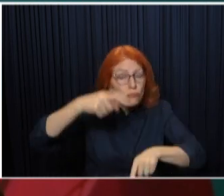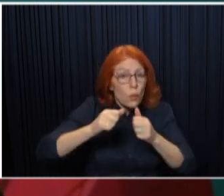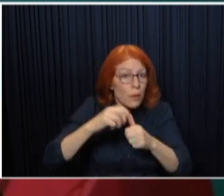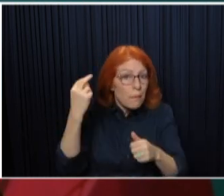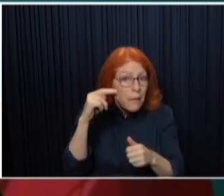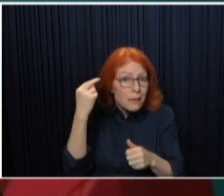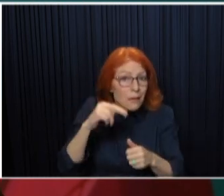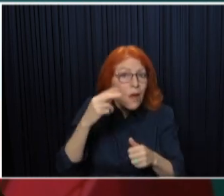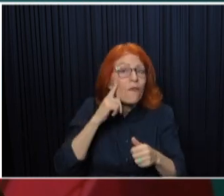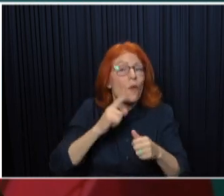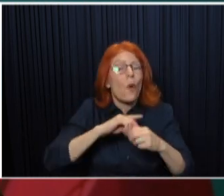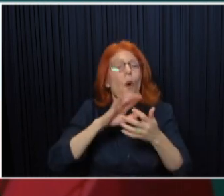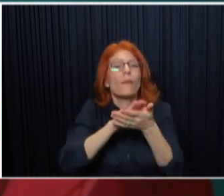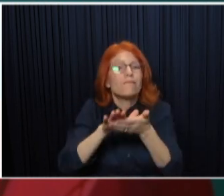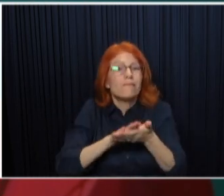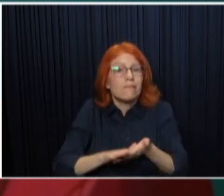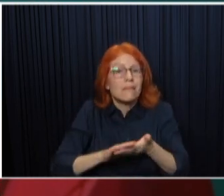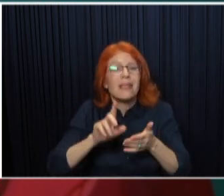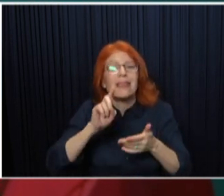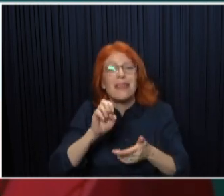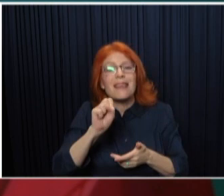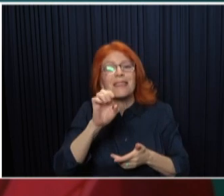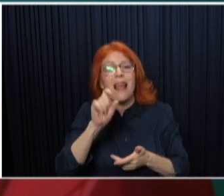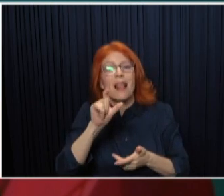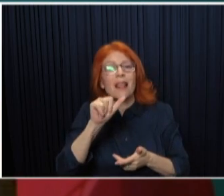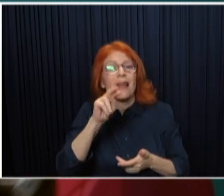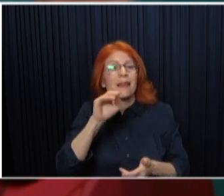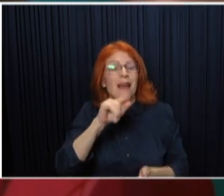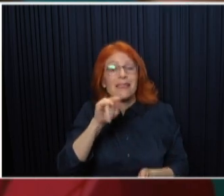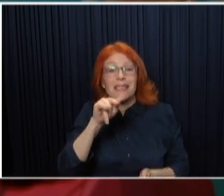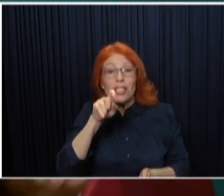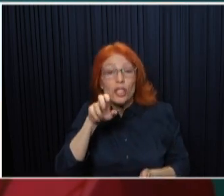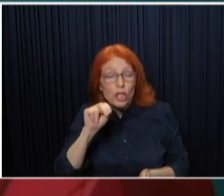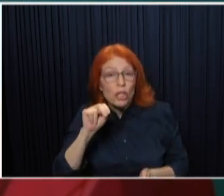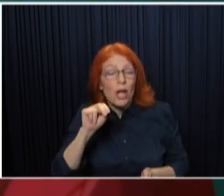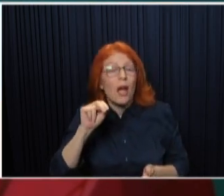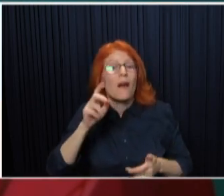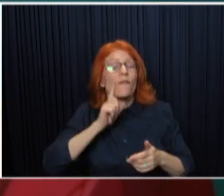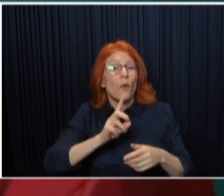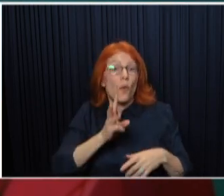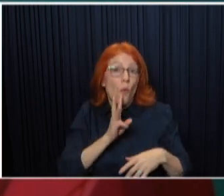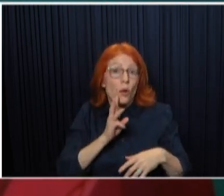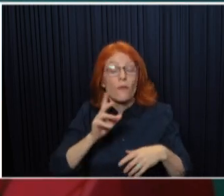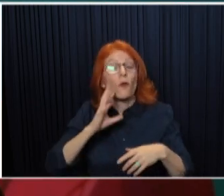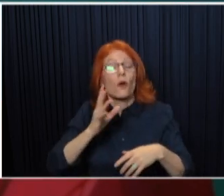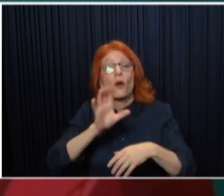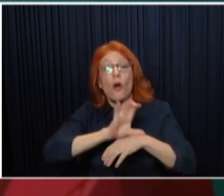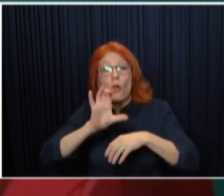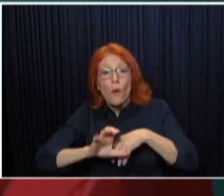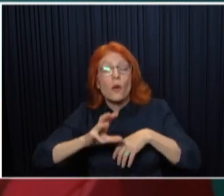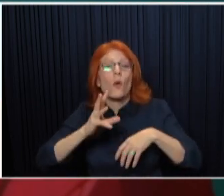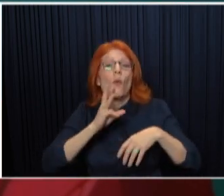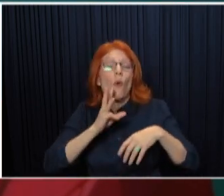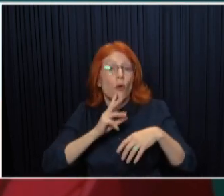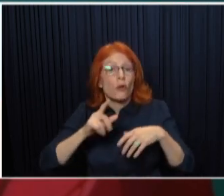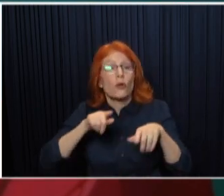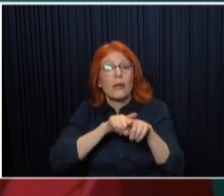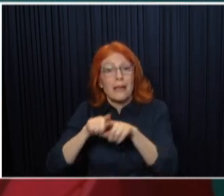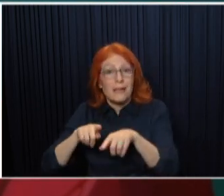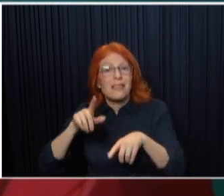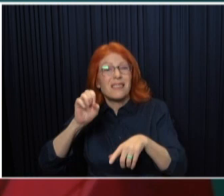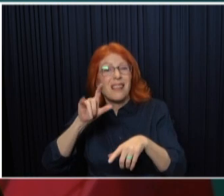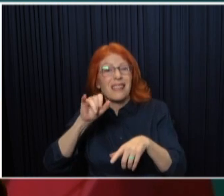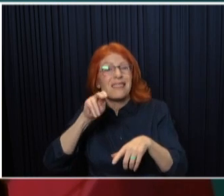for desalination. There are 2 primary concerns with that. This is for Colorado water and supporting that. We need to make the water